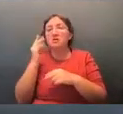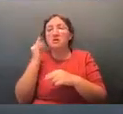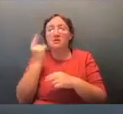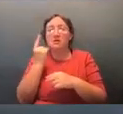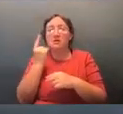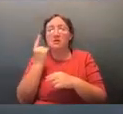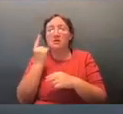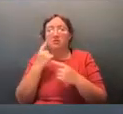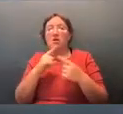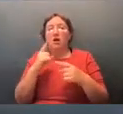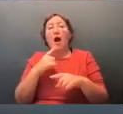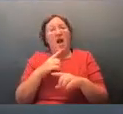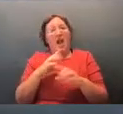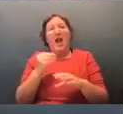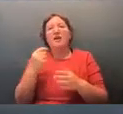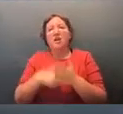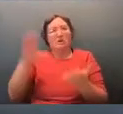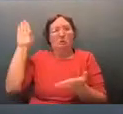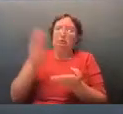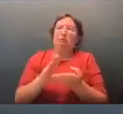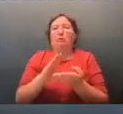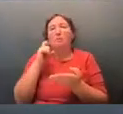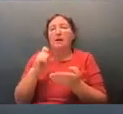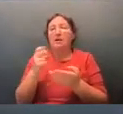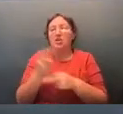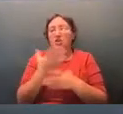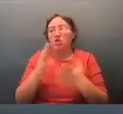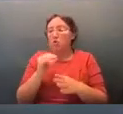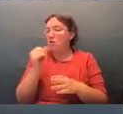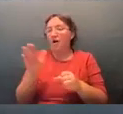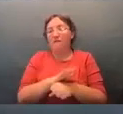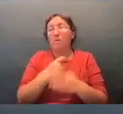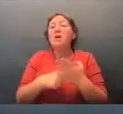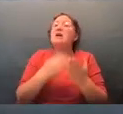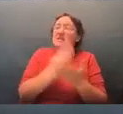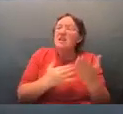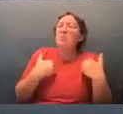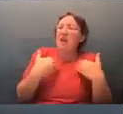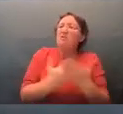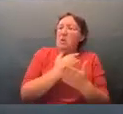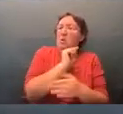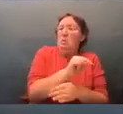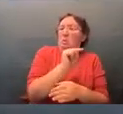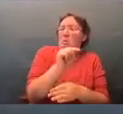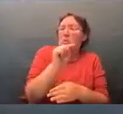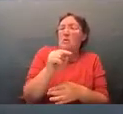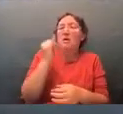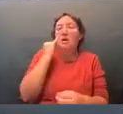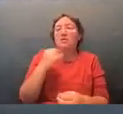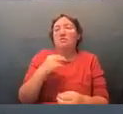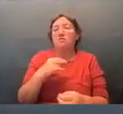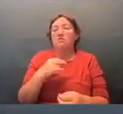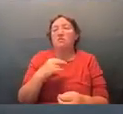a substantial lower cost than full price. They do have some stuff that is brand new in case you didn't want